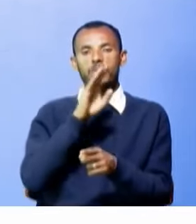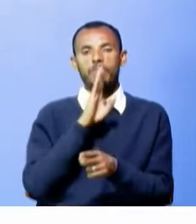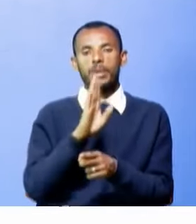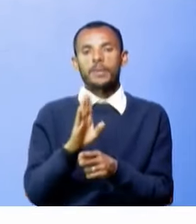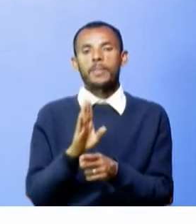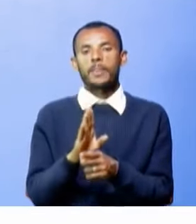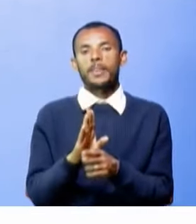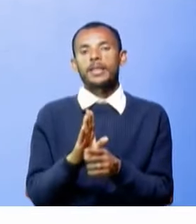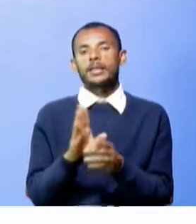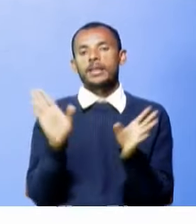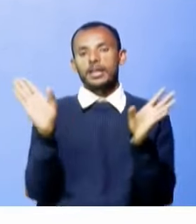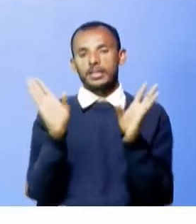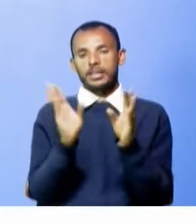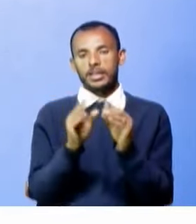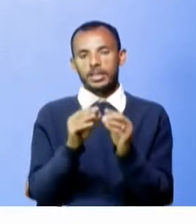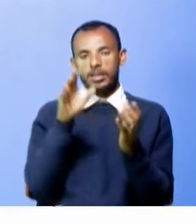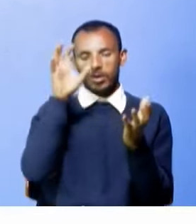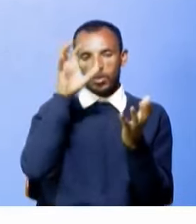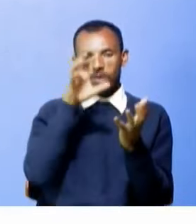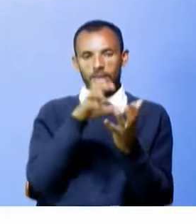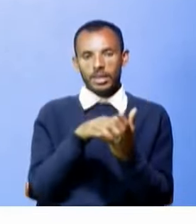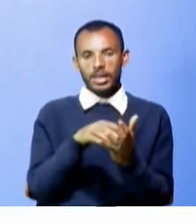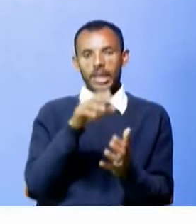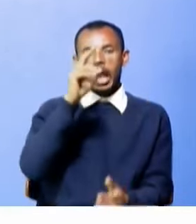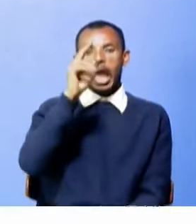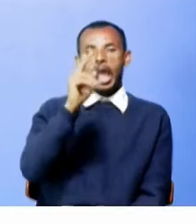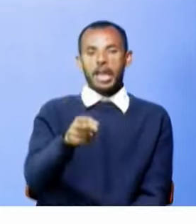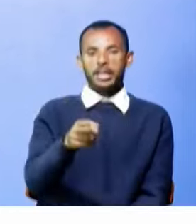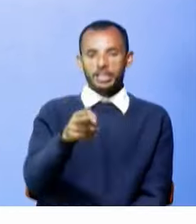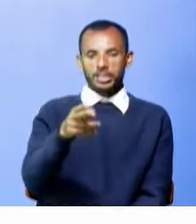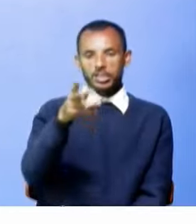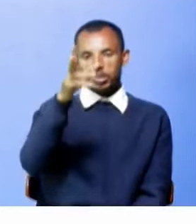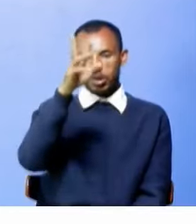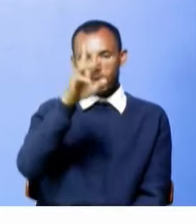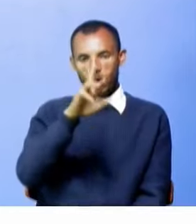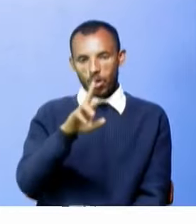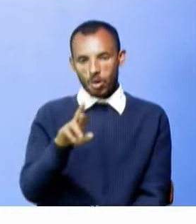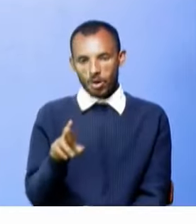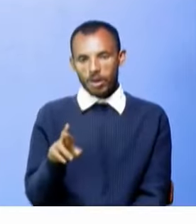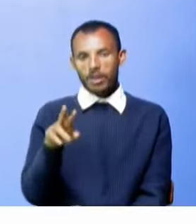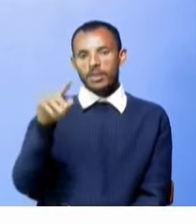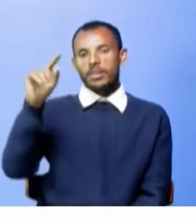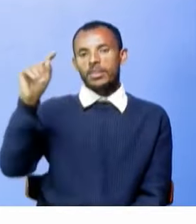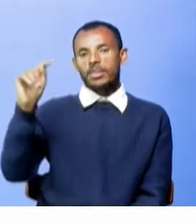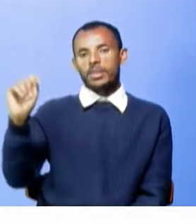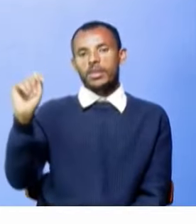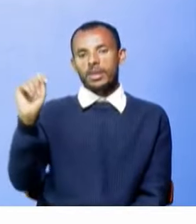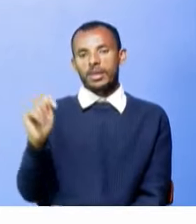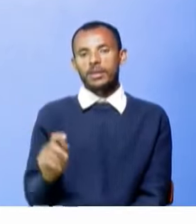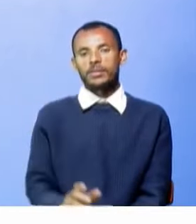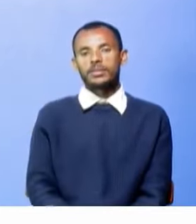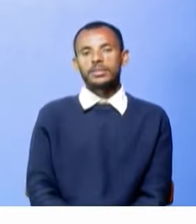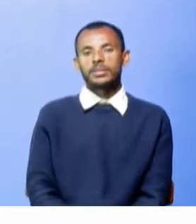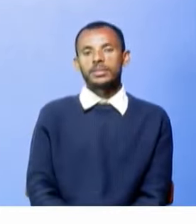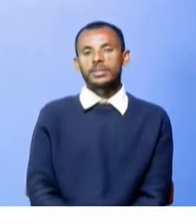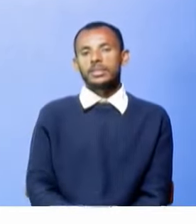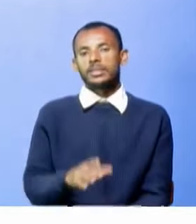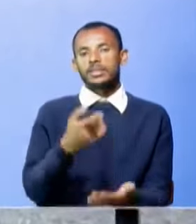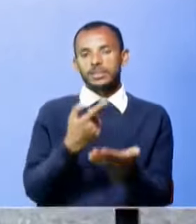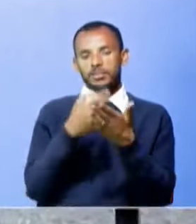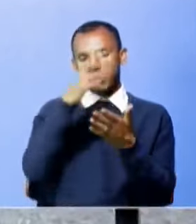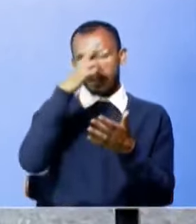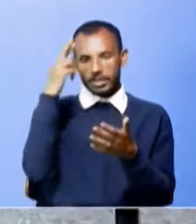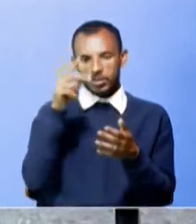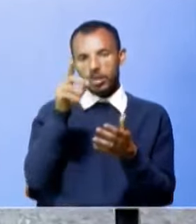a set containing H or a set containing T. Okay? In some cases, you